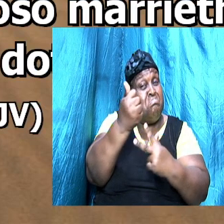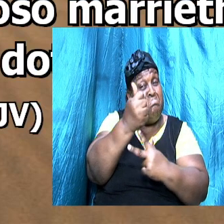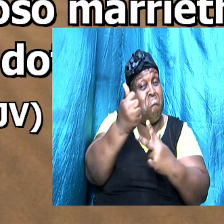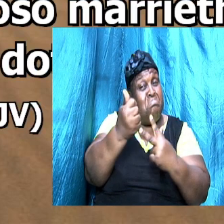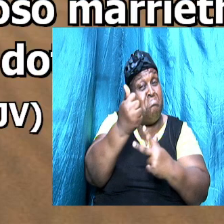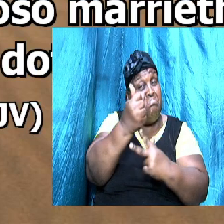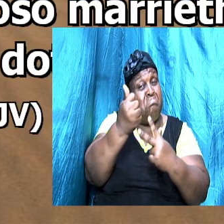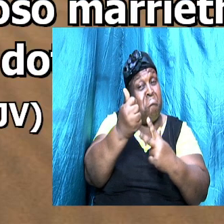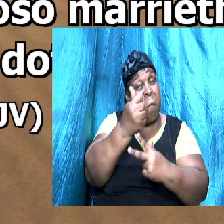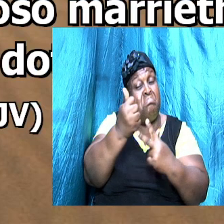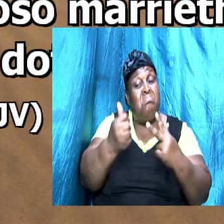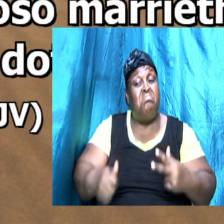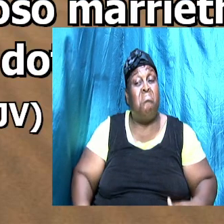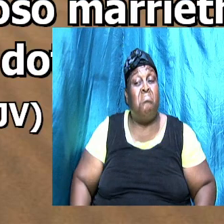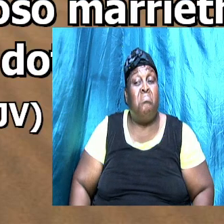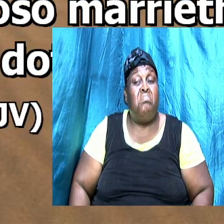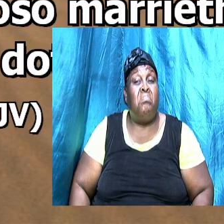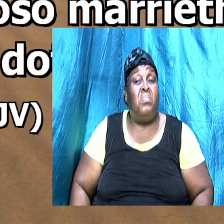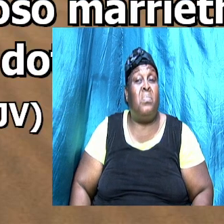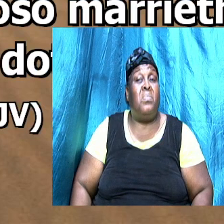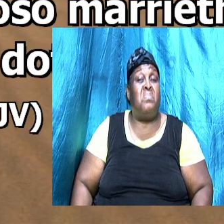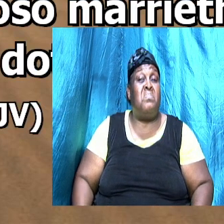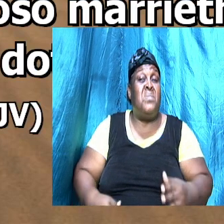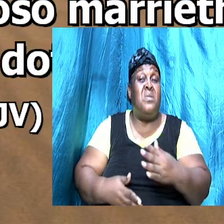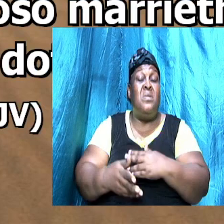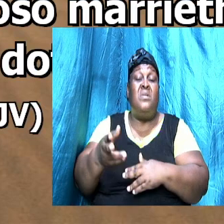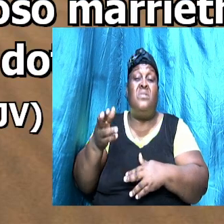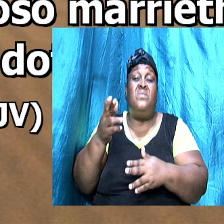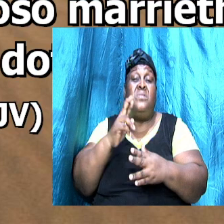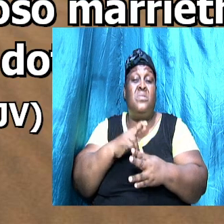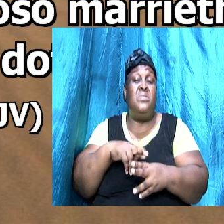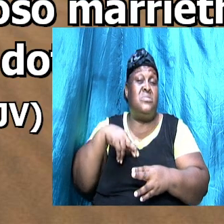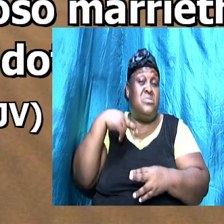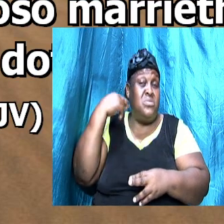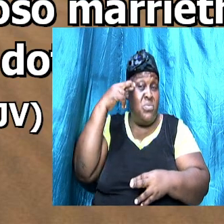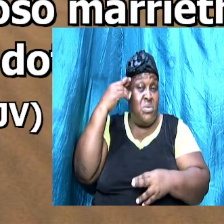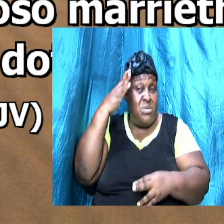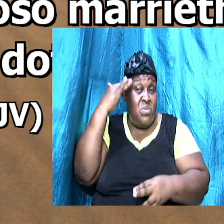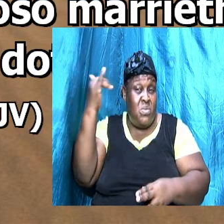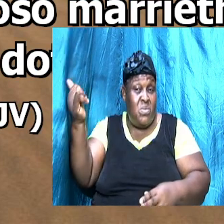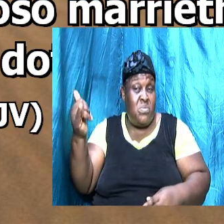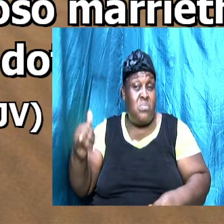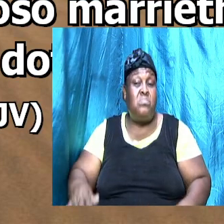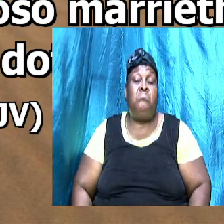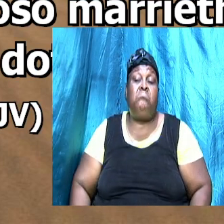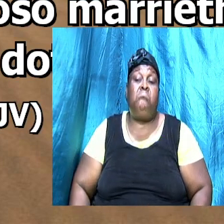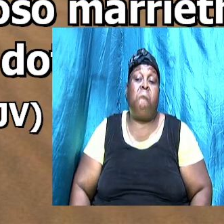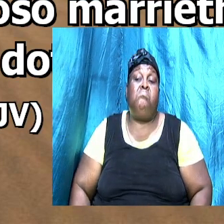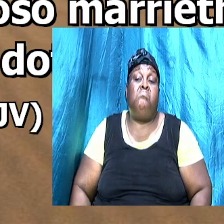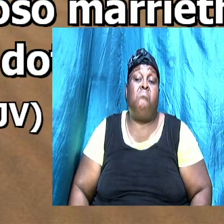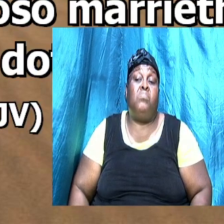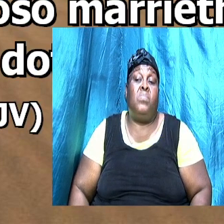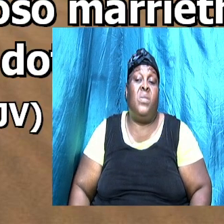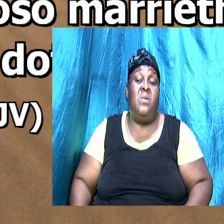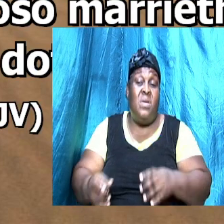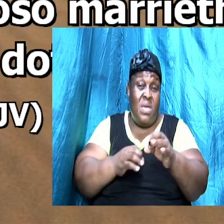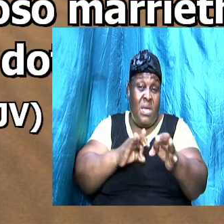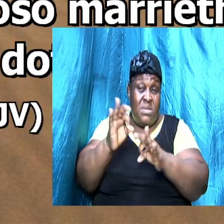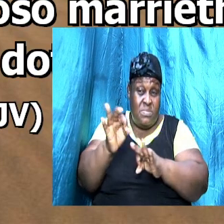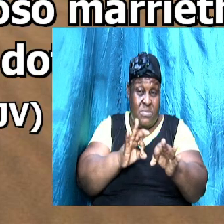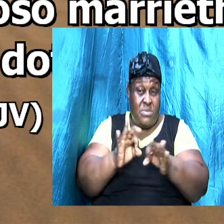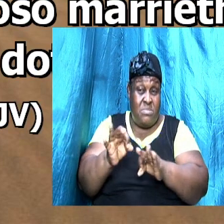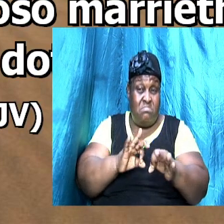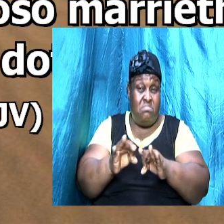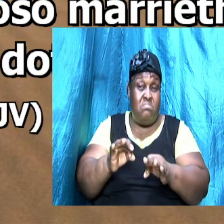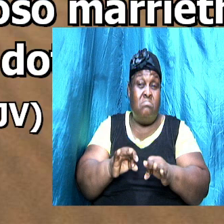that kind of thing. But and there's a reason why, and we won't get into that, because that is not what we're talking about now. But I'll explain at a later